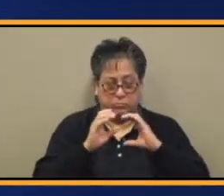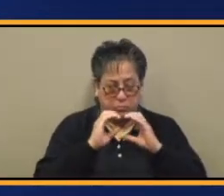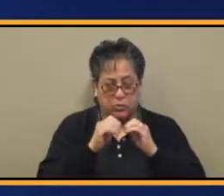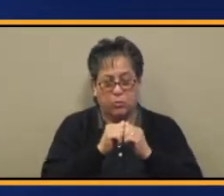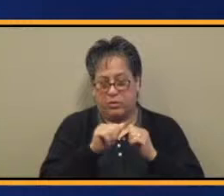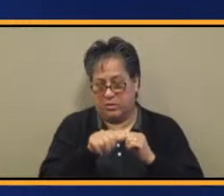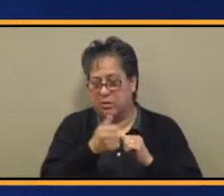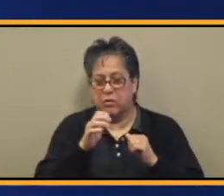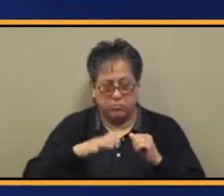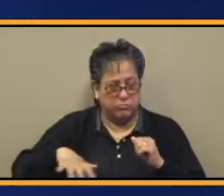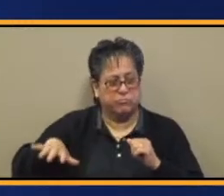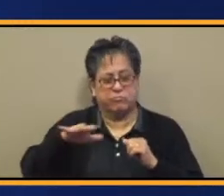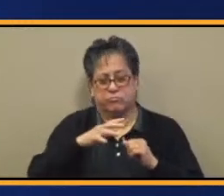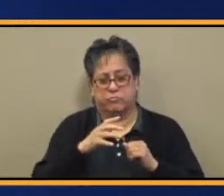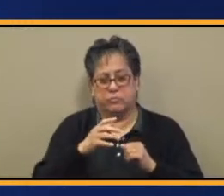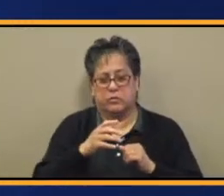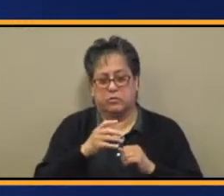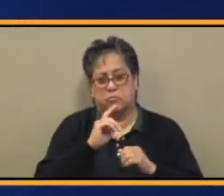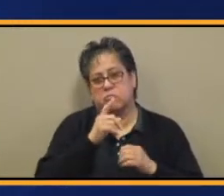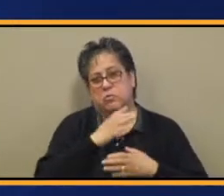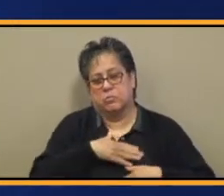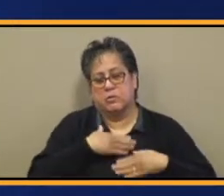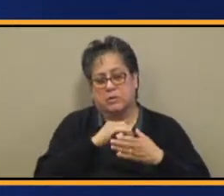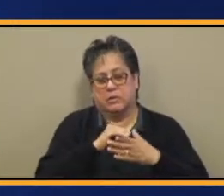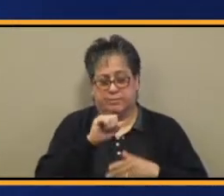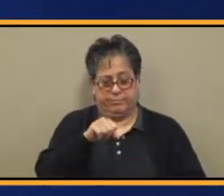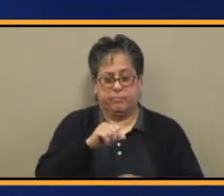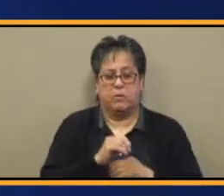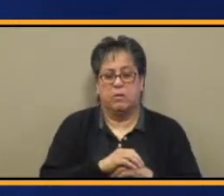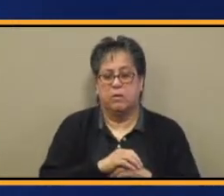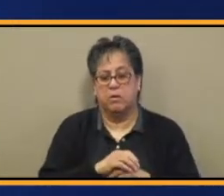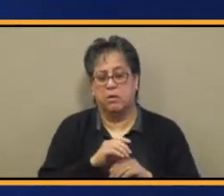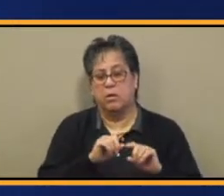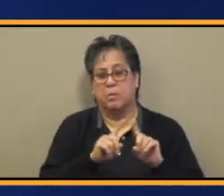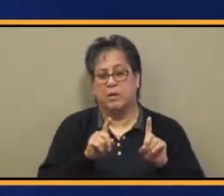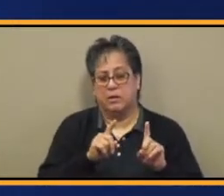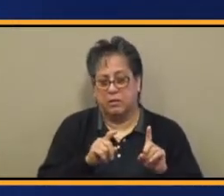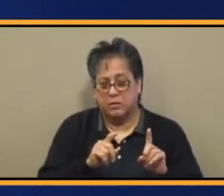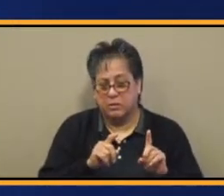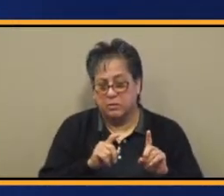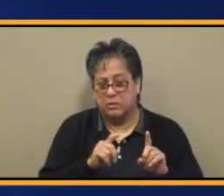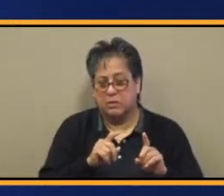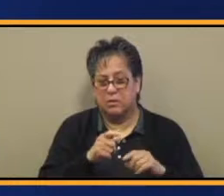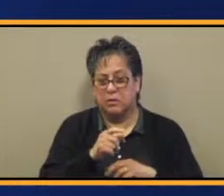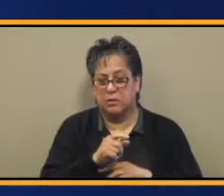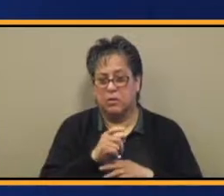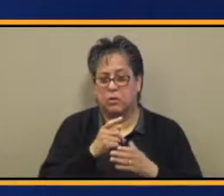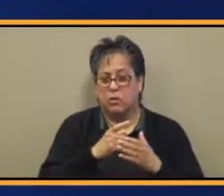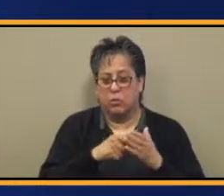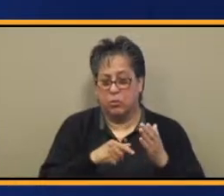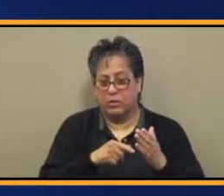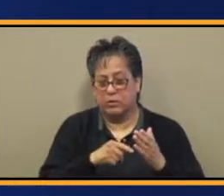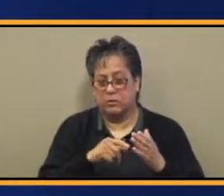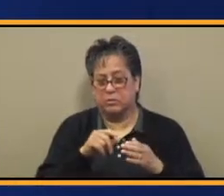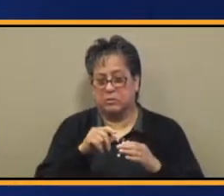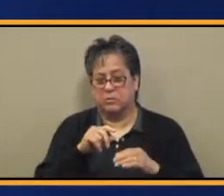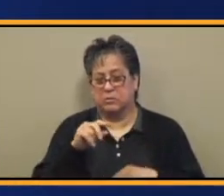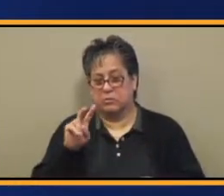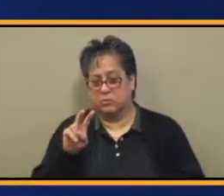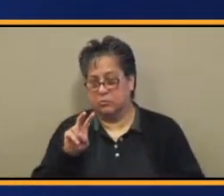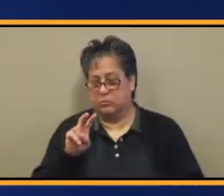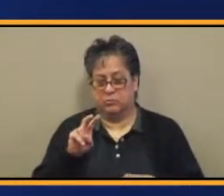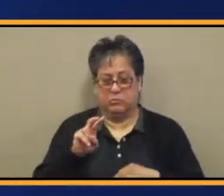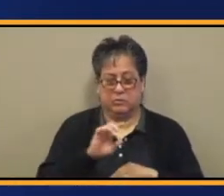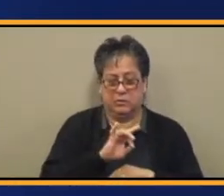the other bodies, and we appreciate that. Now, the concerns we've heard from Representative Canales and Representative Acevedo, they're not